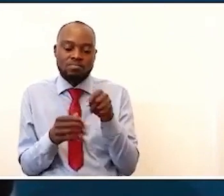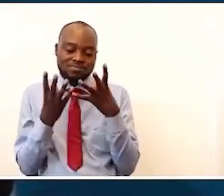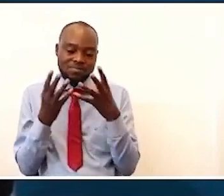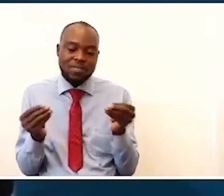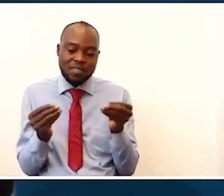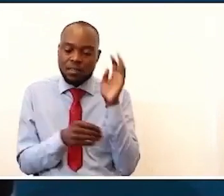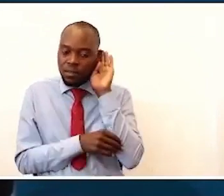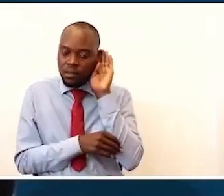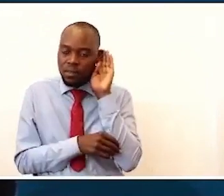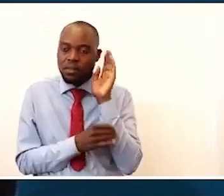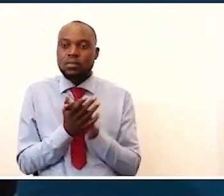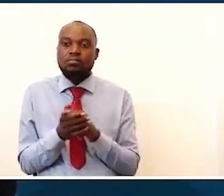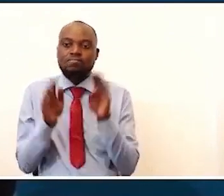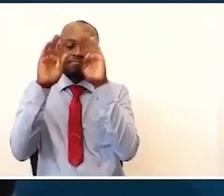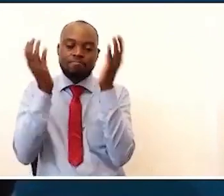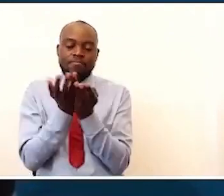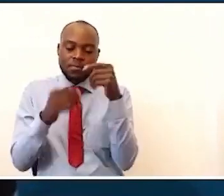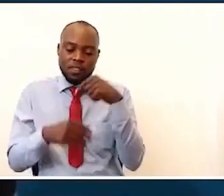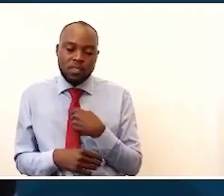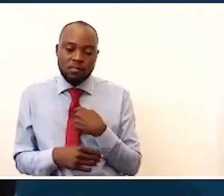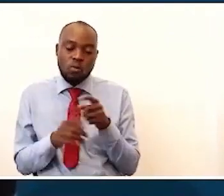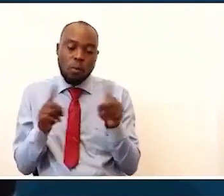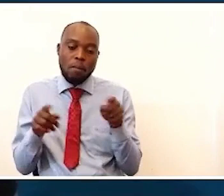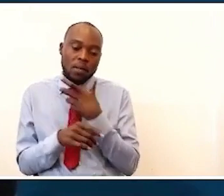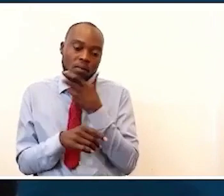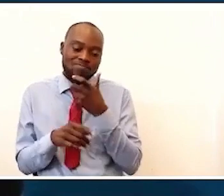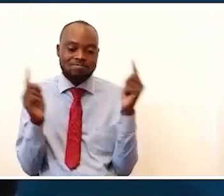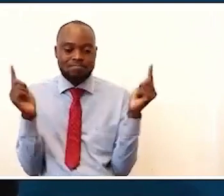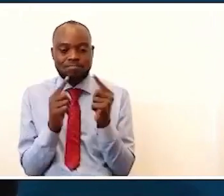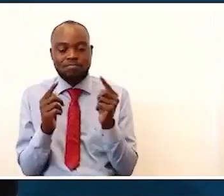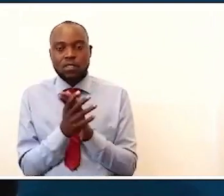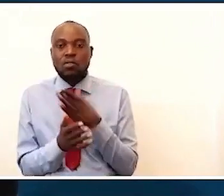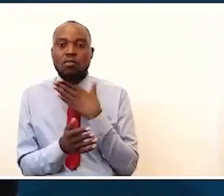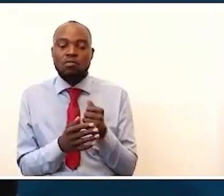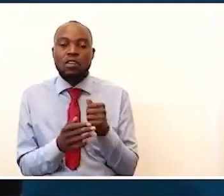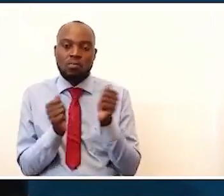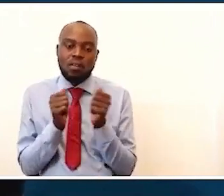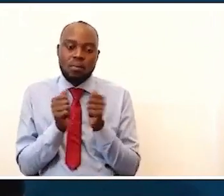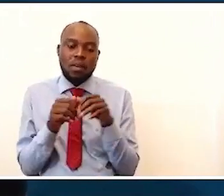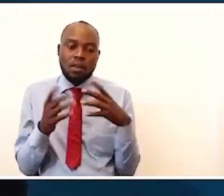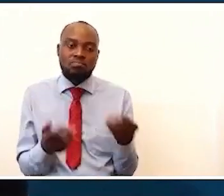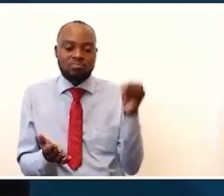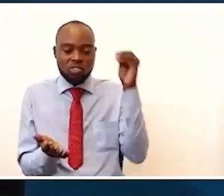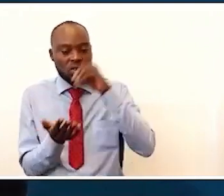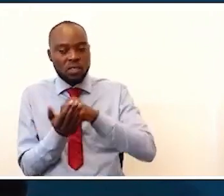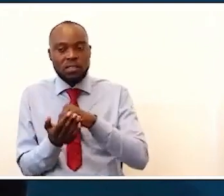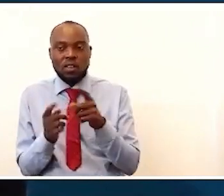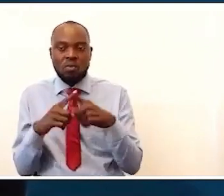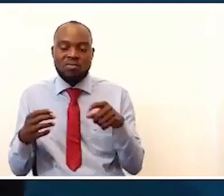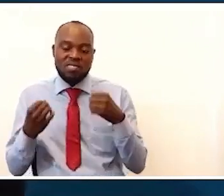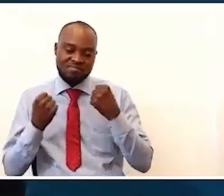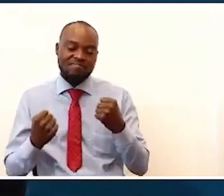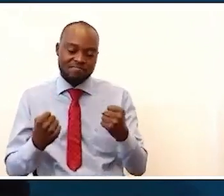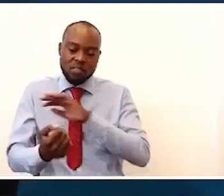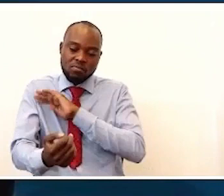understand our continent, we can easily understand the issues that we face. So we really need to enhance and strengthen the capacity